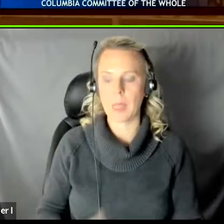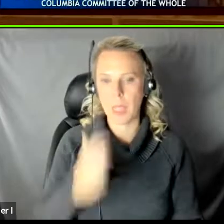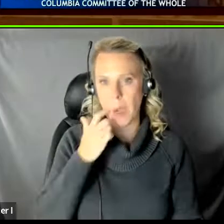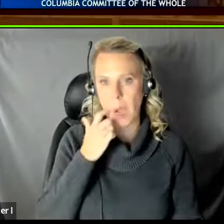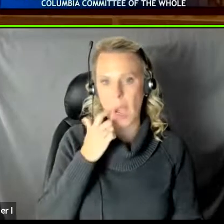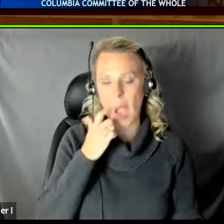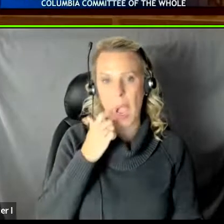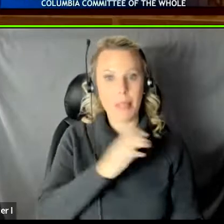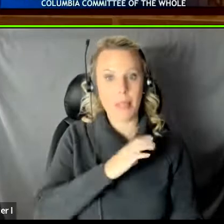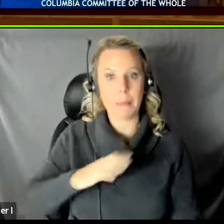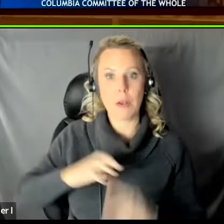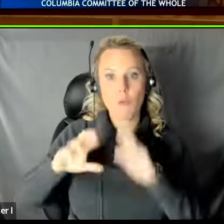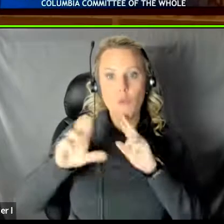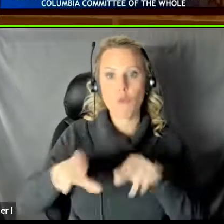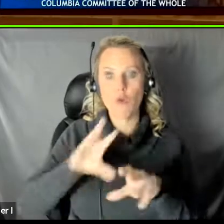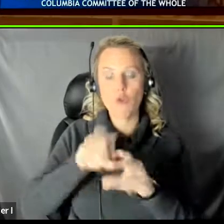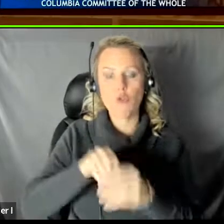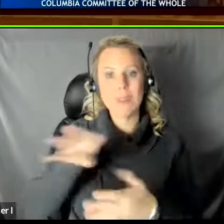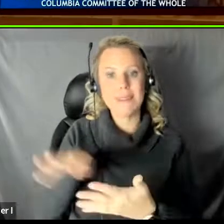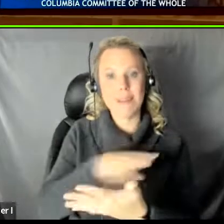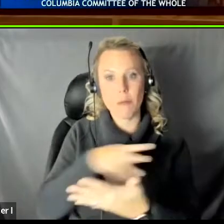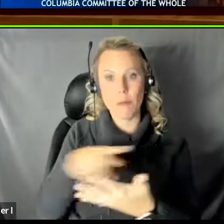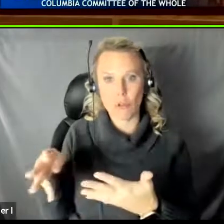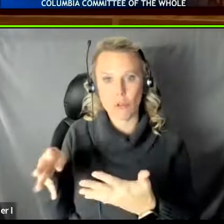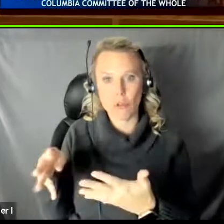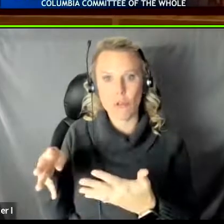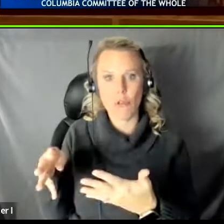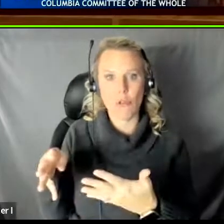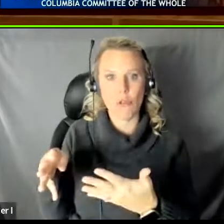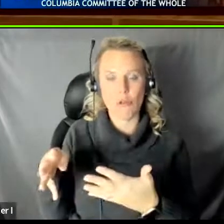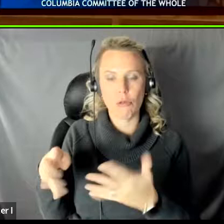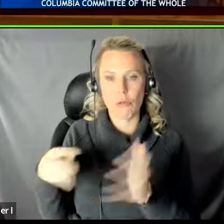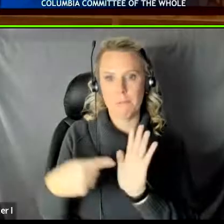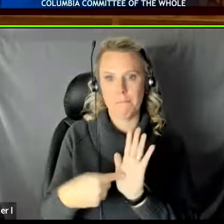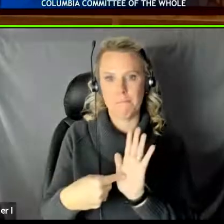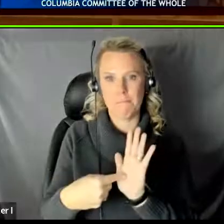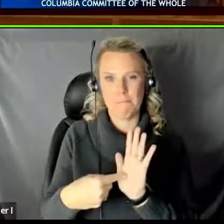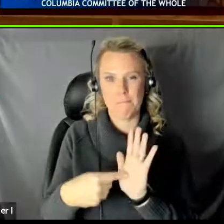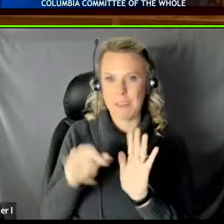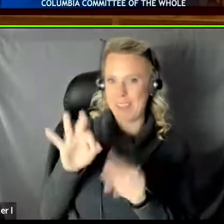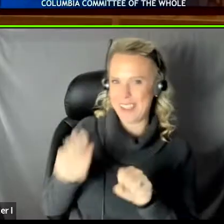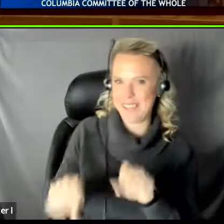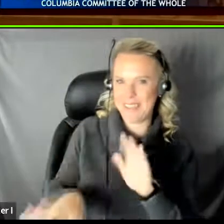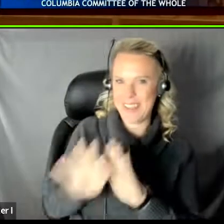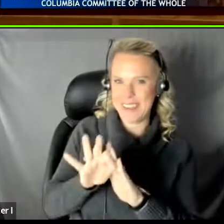The committee report includes a table that, if I can find it.